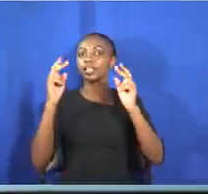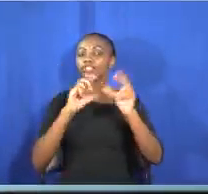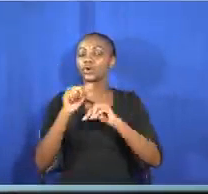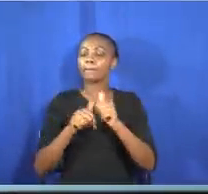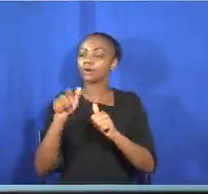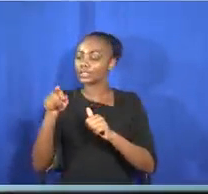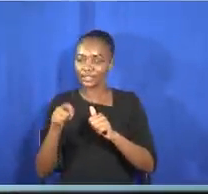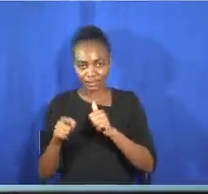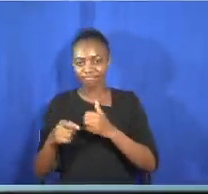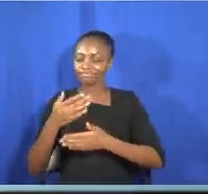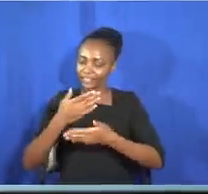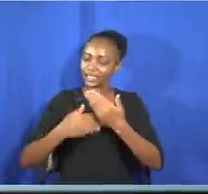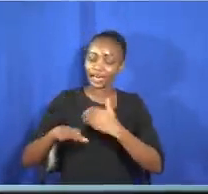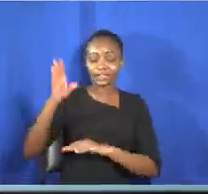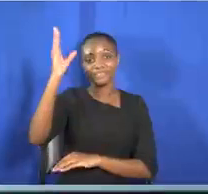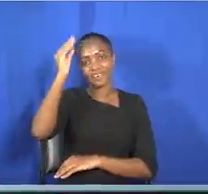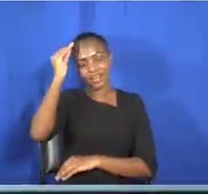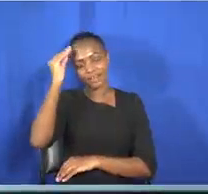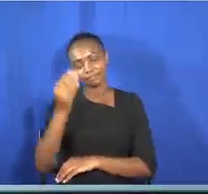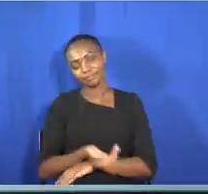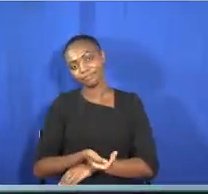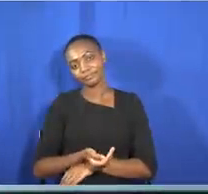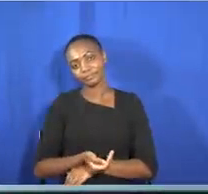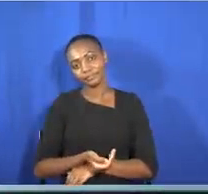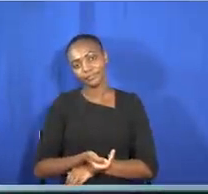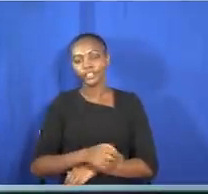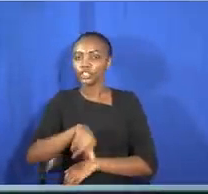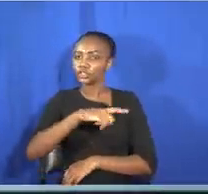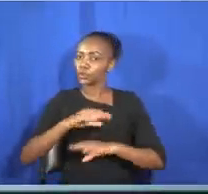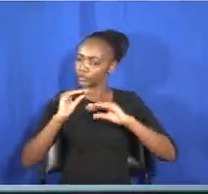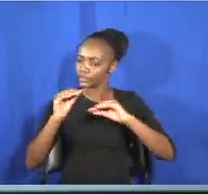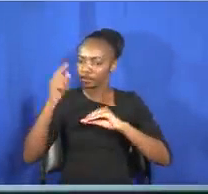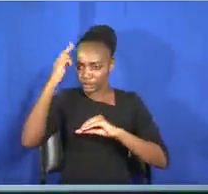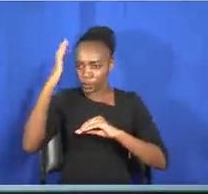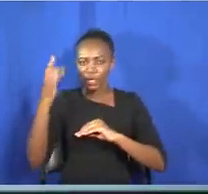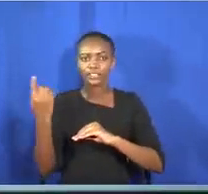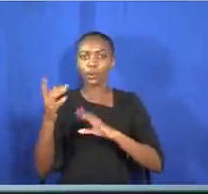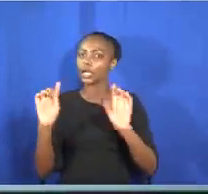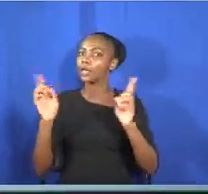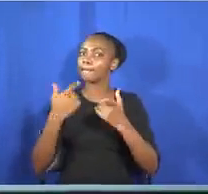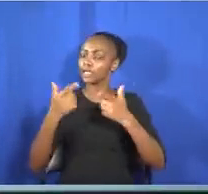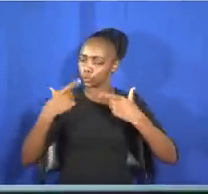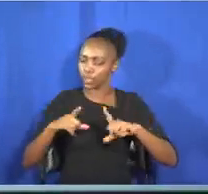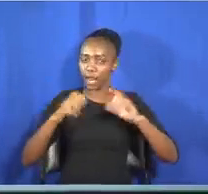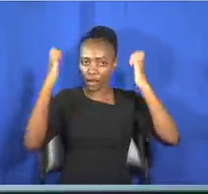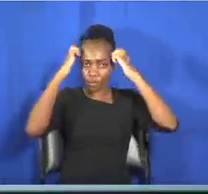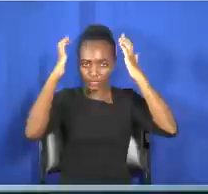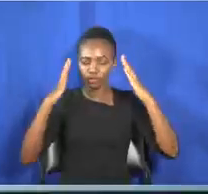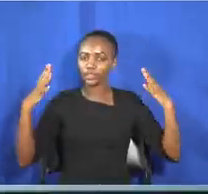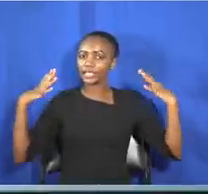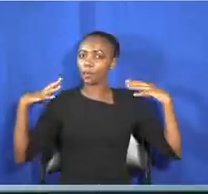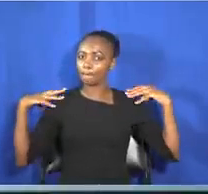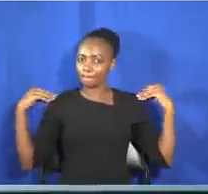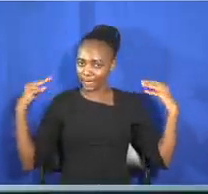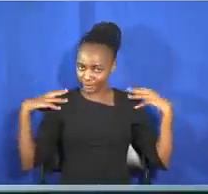see, the issue of that experiential learning. So we don't just teach the knowledge, but we allow